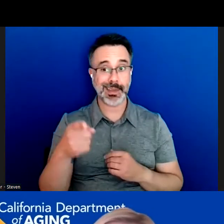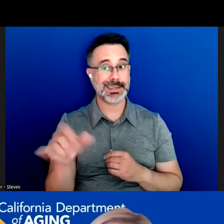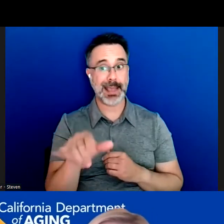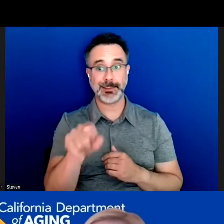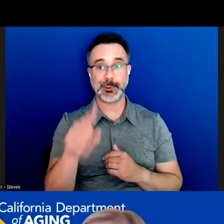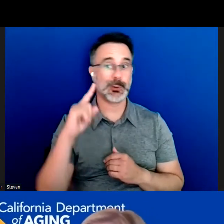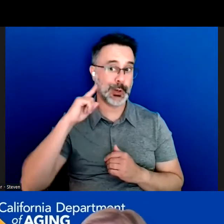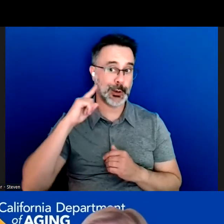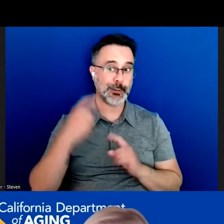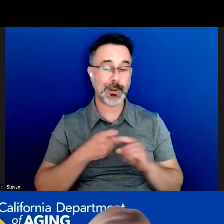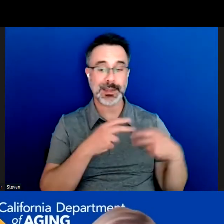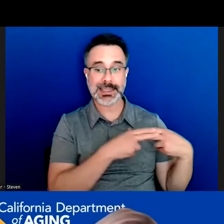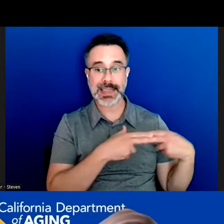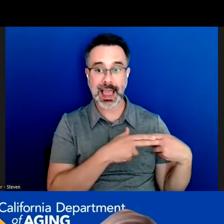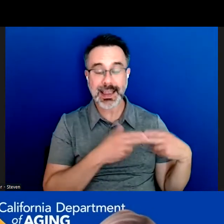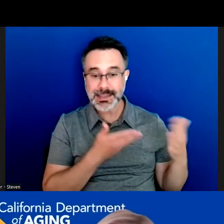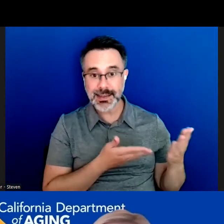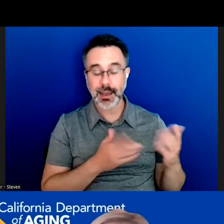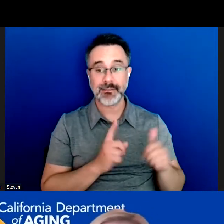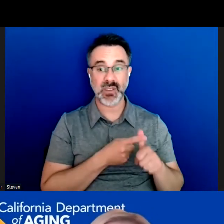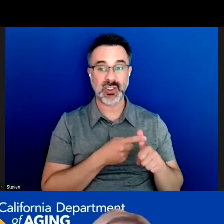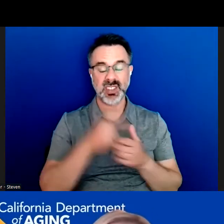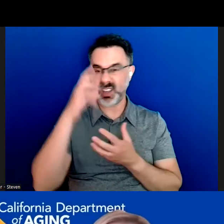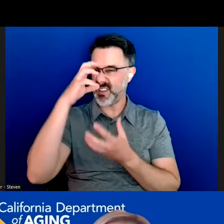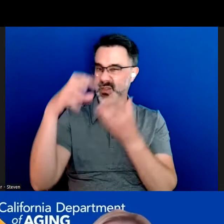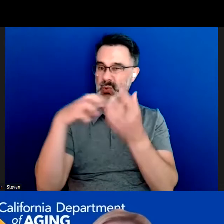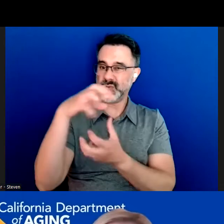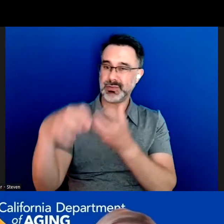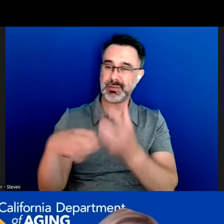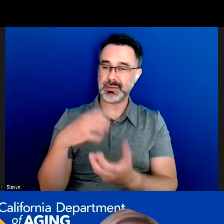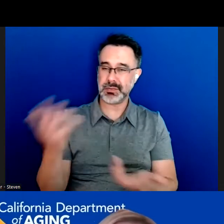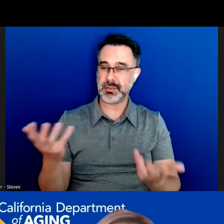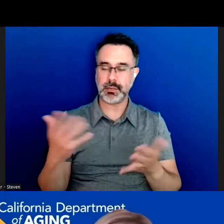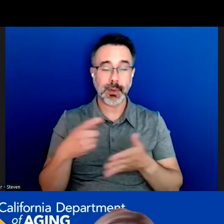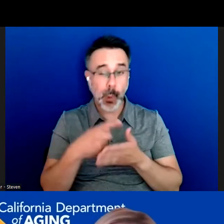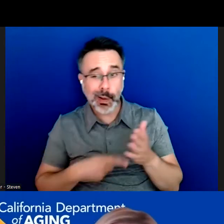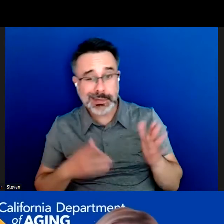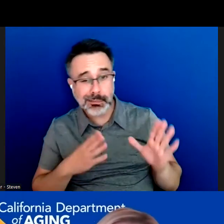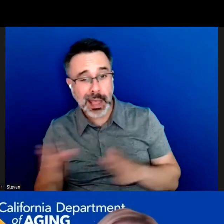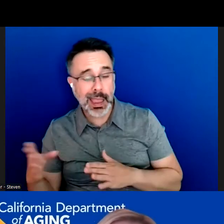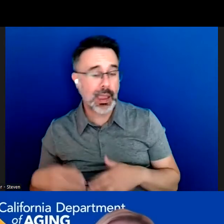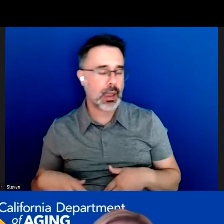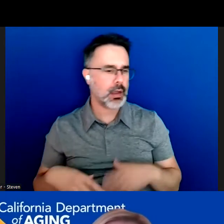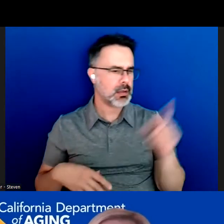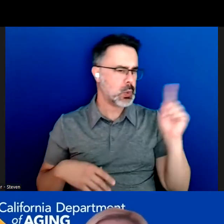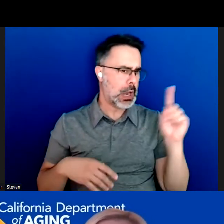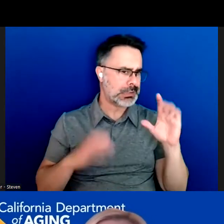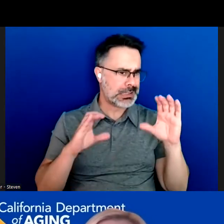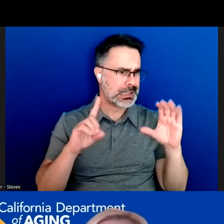slides. First and foremost, confusion about what is the plan, where is CDA